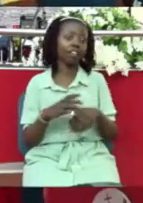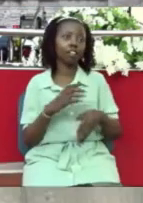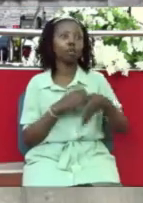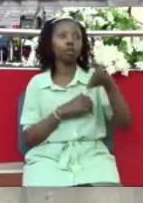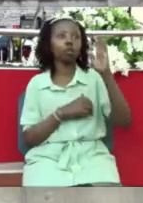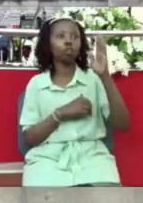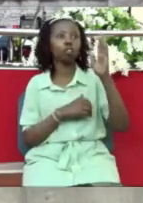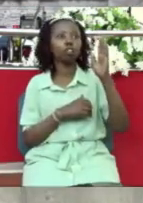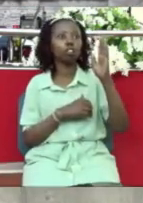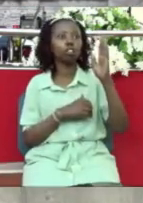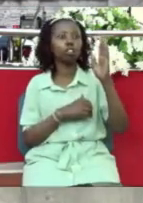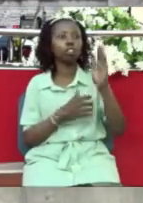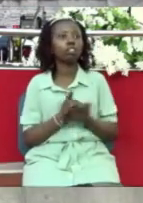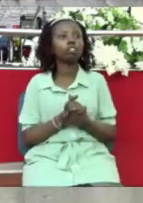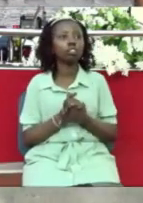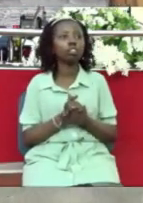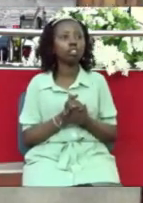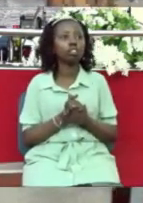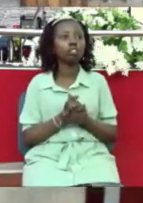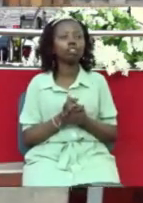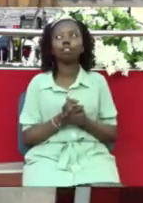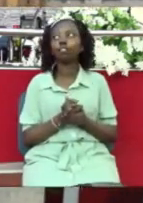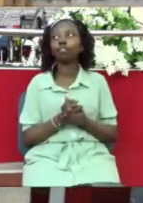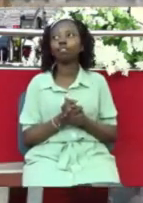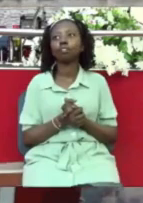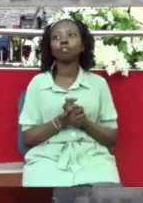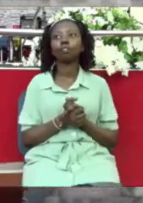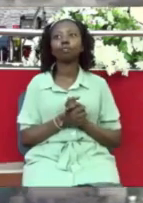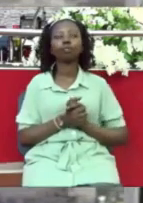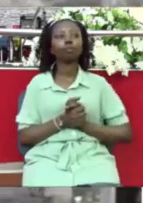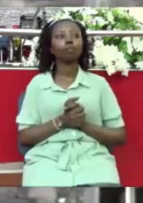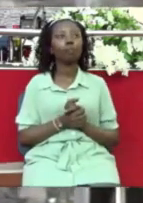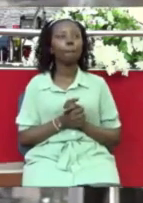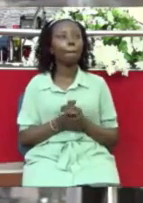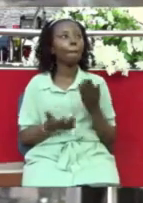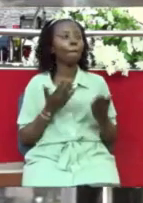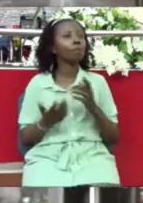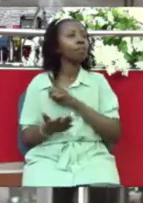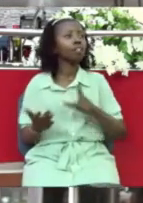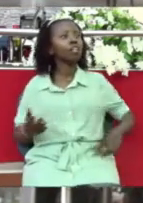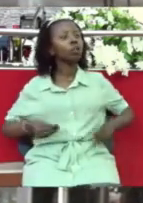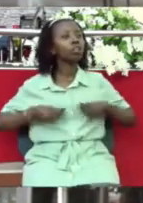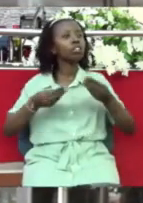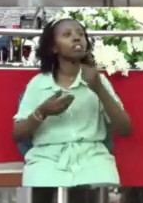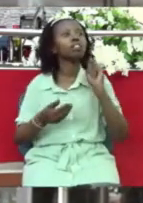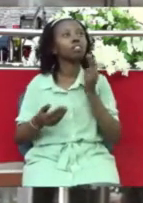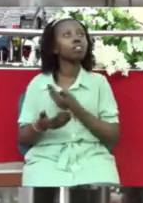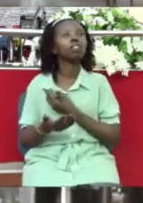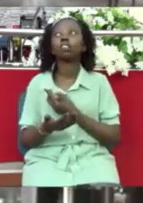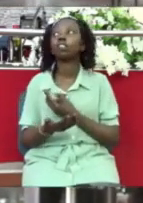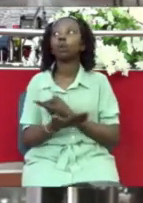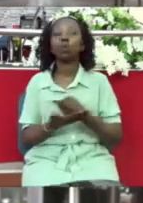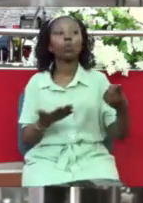Hallelujah. Amen. Let's soak that word of God in our hearts. And may the Lord give us a week